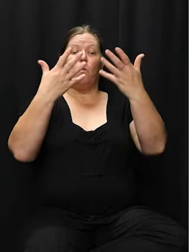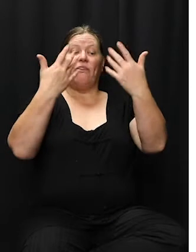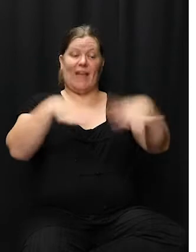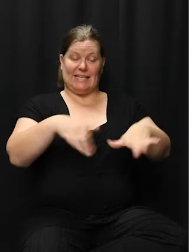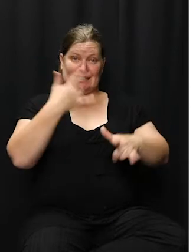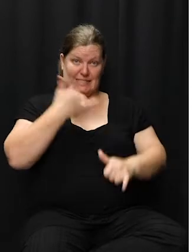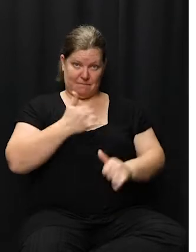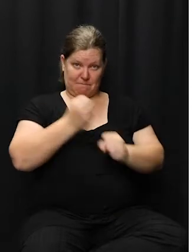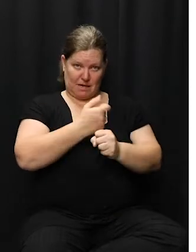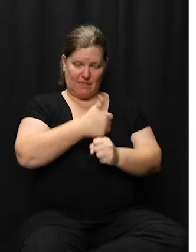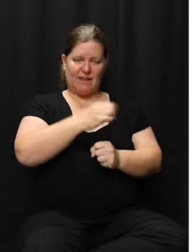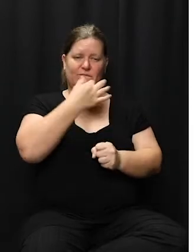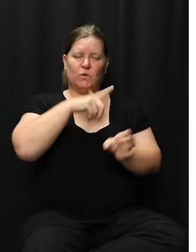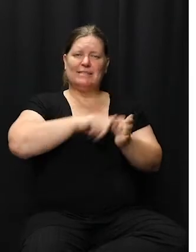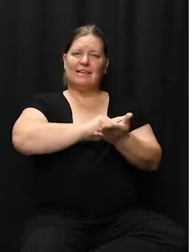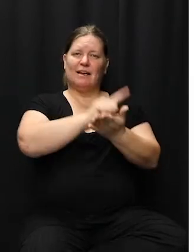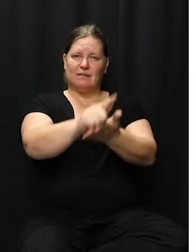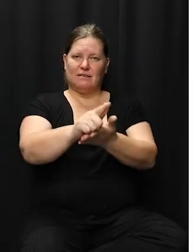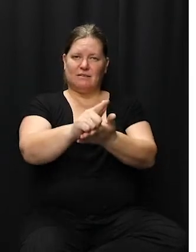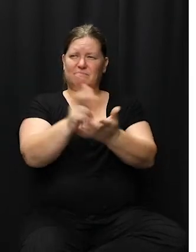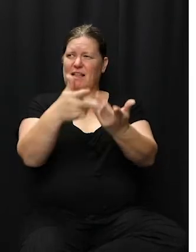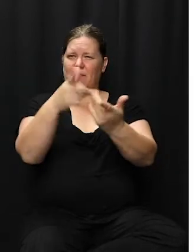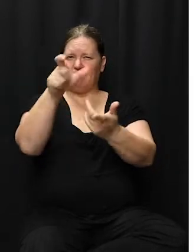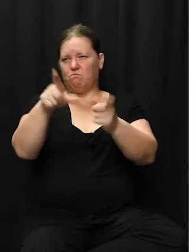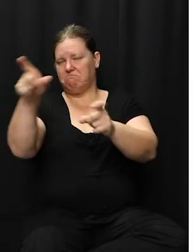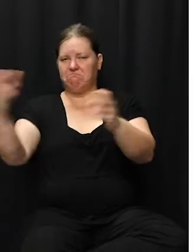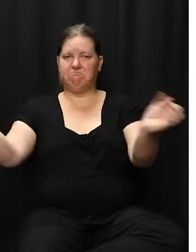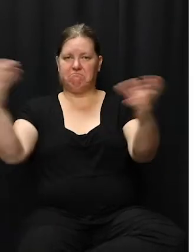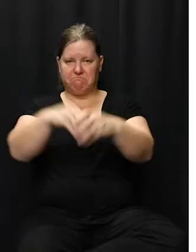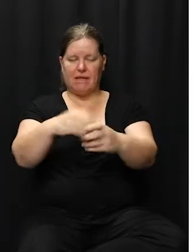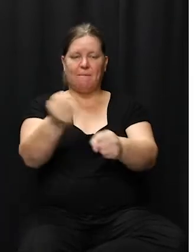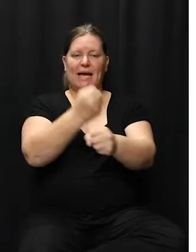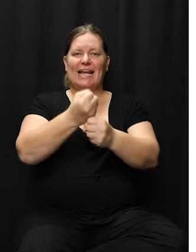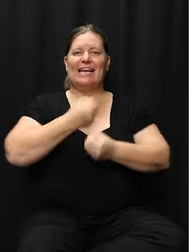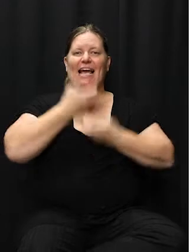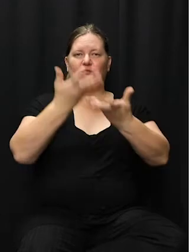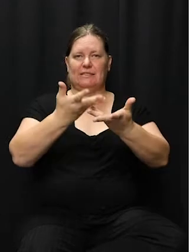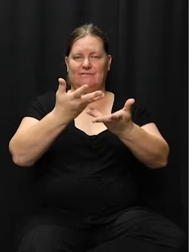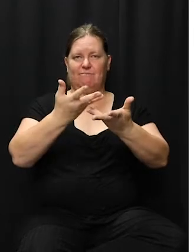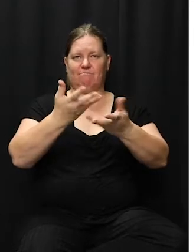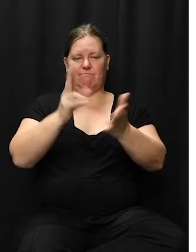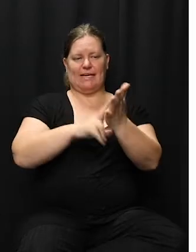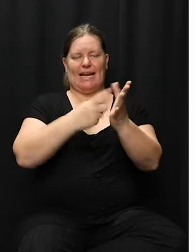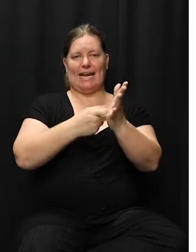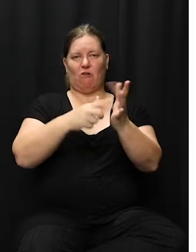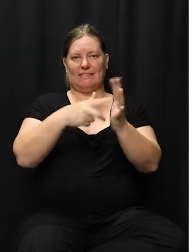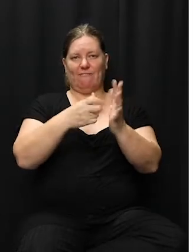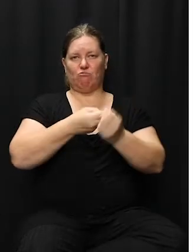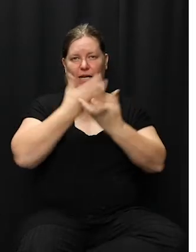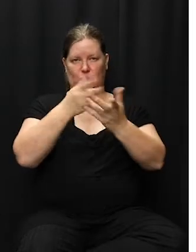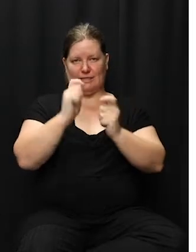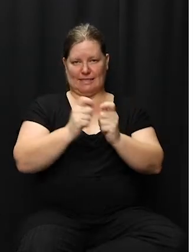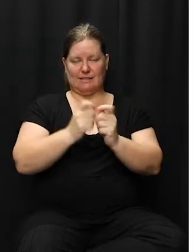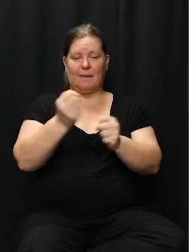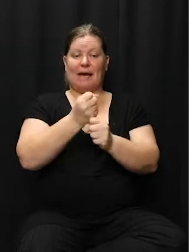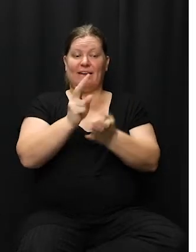set goals to get them up to adult level? But it will tell you the area. When they finished that test, making the test, a few years later, the same